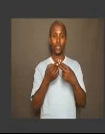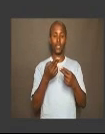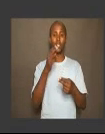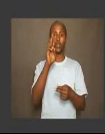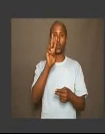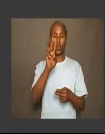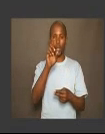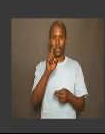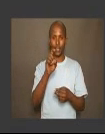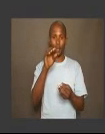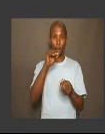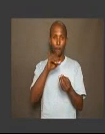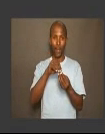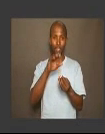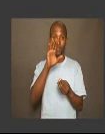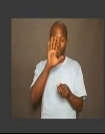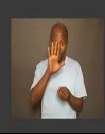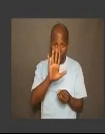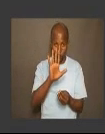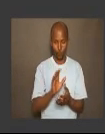2x plus 5.